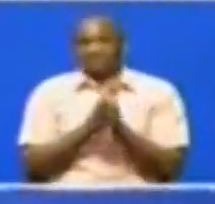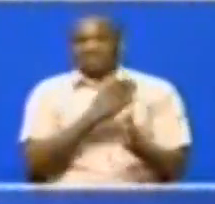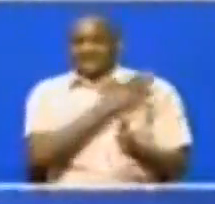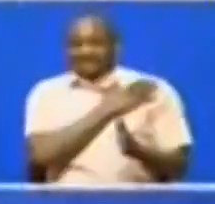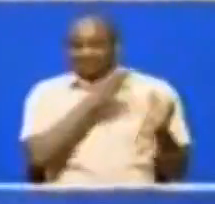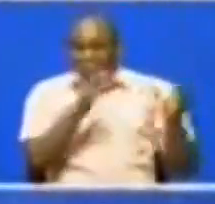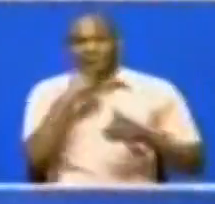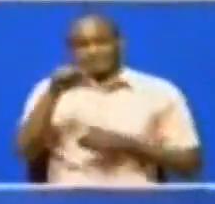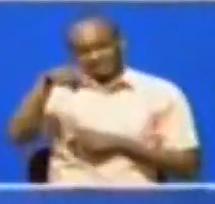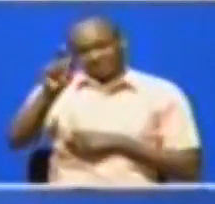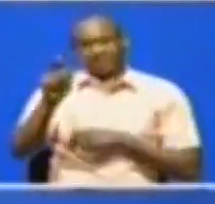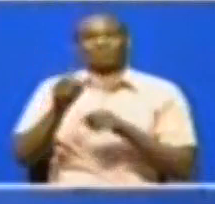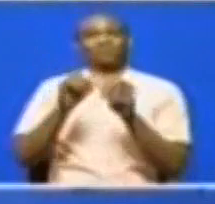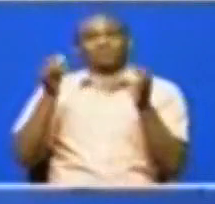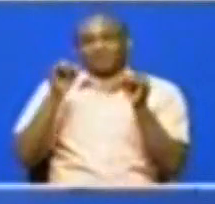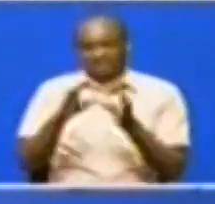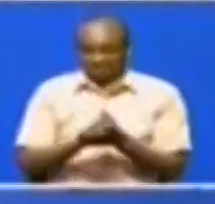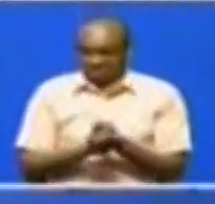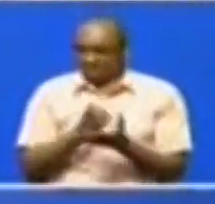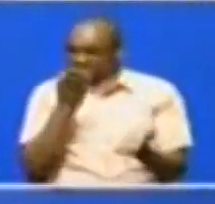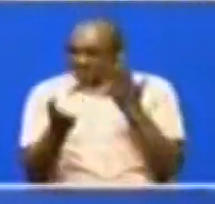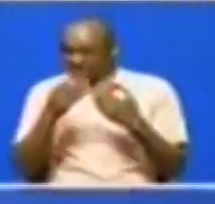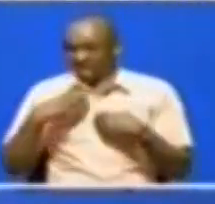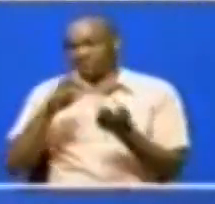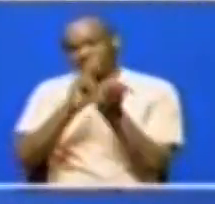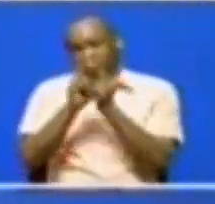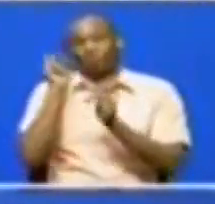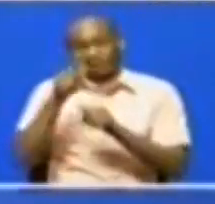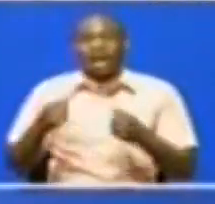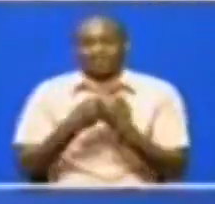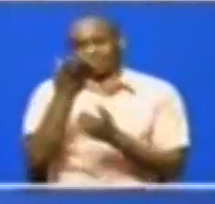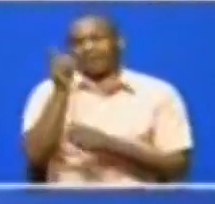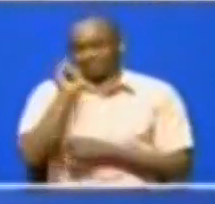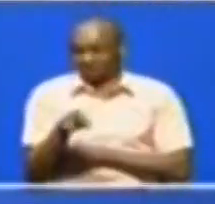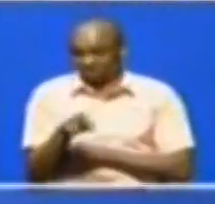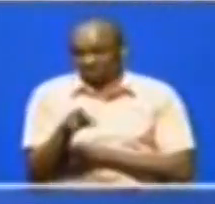National Super Alliance. There may be some sort of reforms that will be called upon